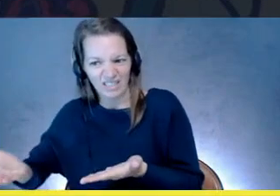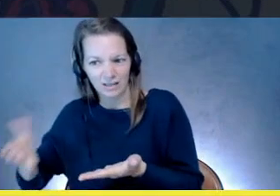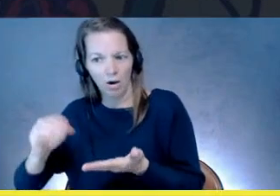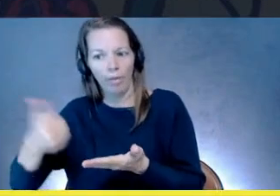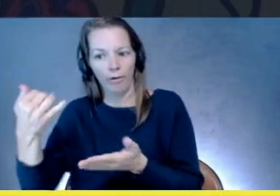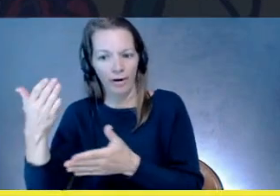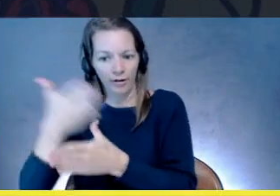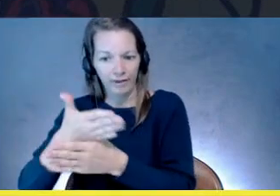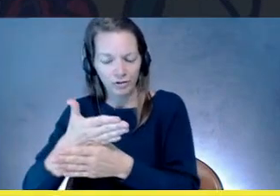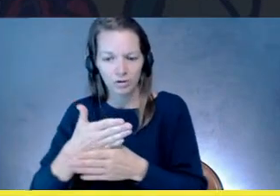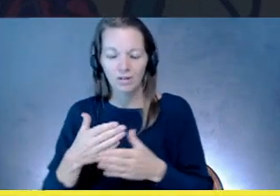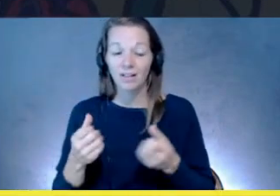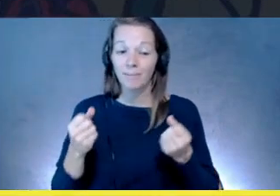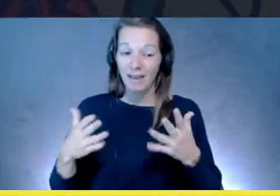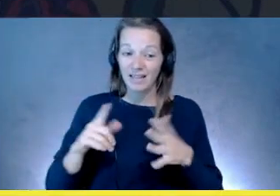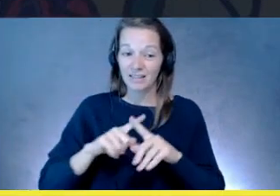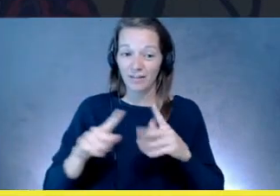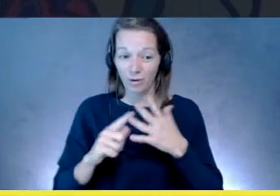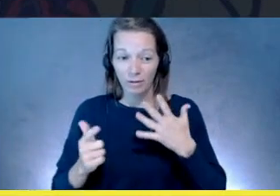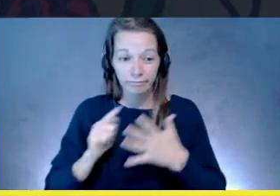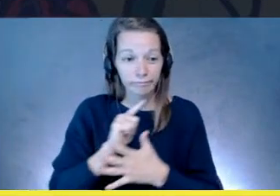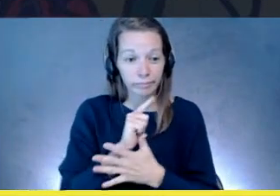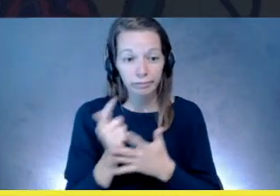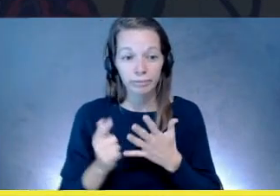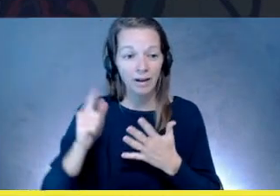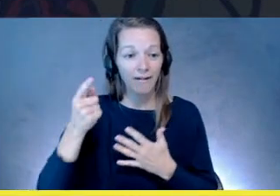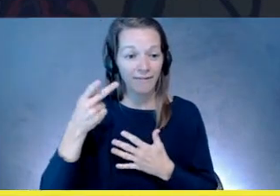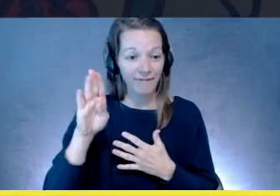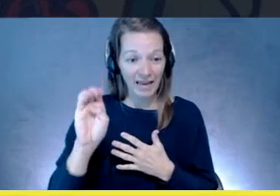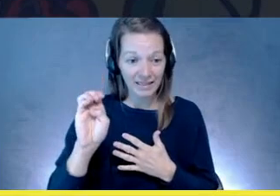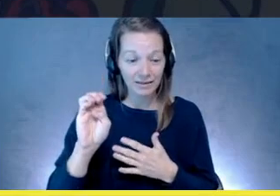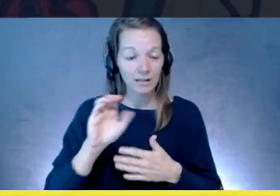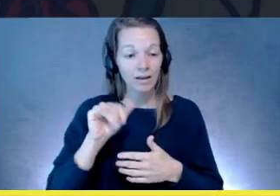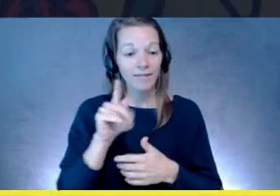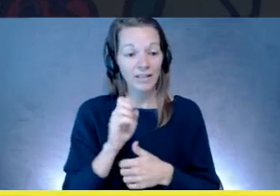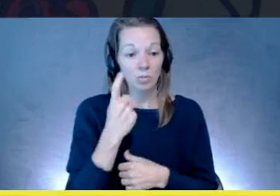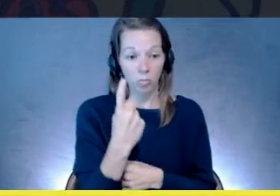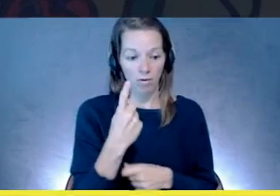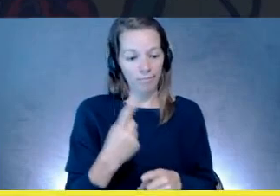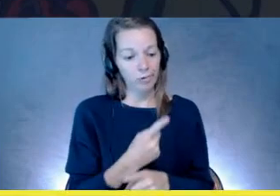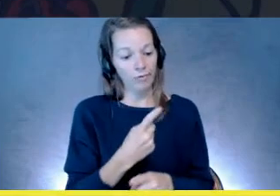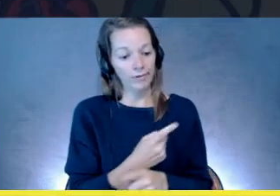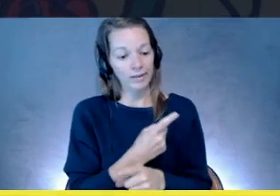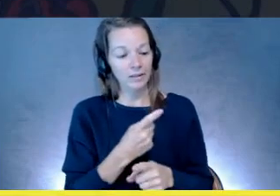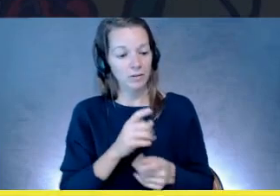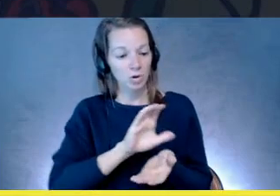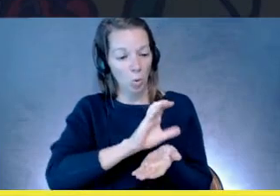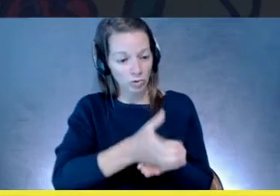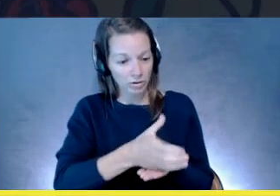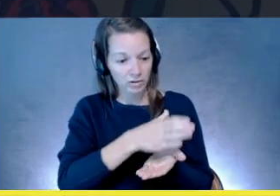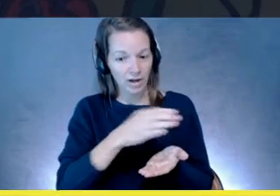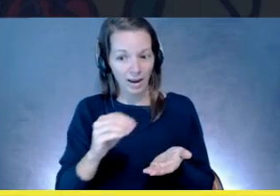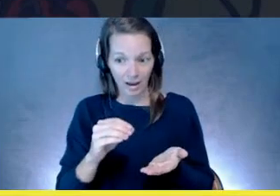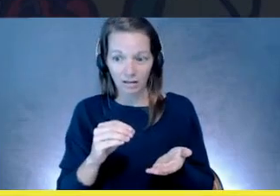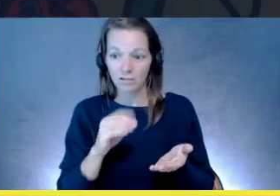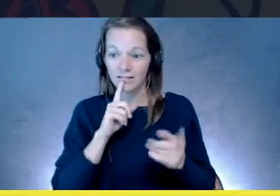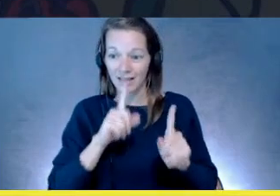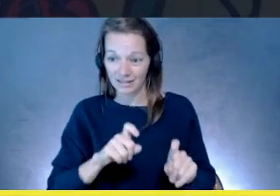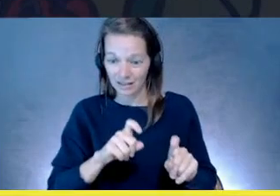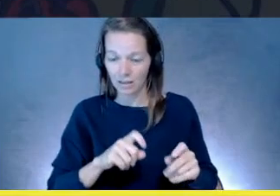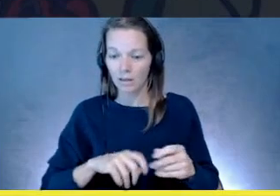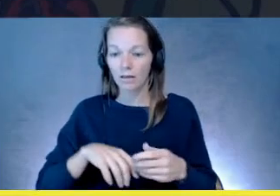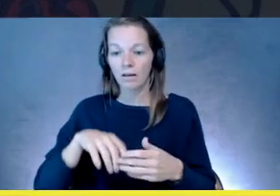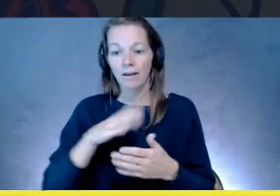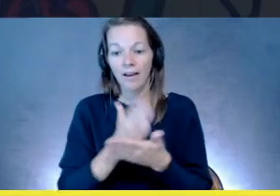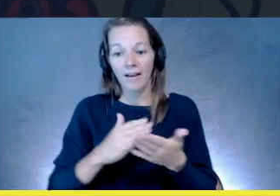several phases. Phase 1 is the appropriate dosage and safety testing. They progress onto phases 2 and 3, which